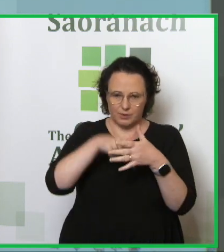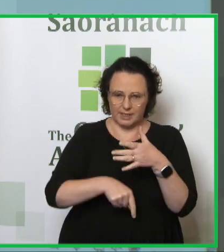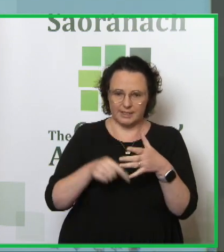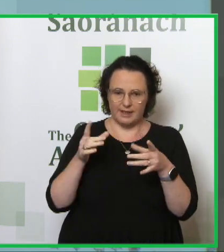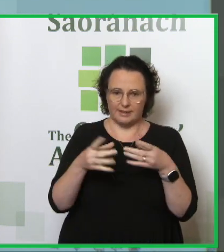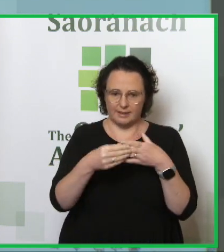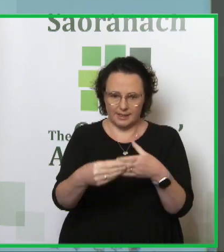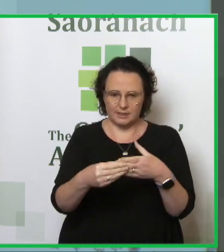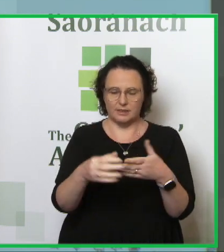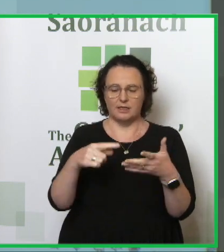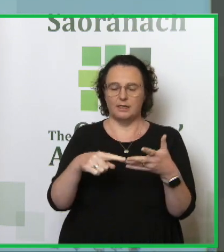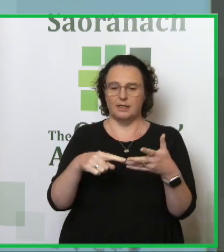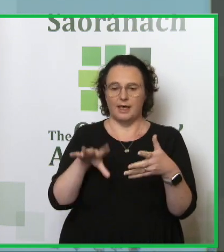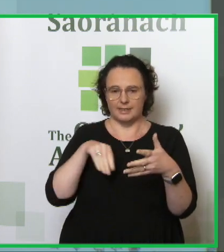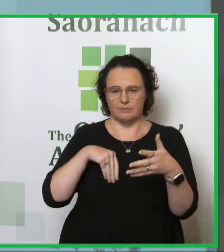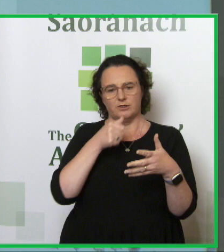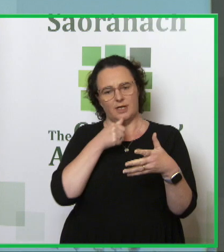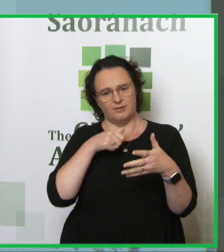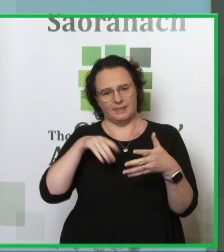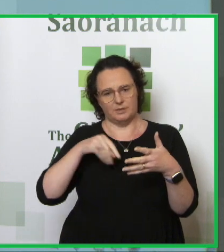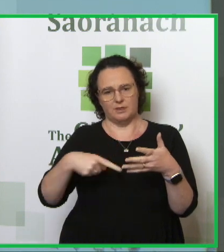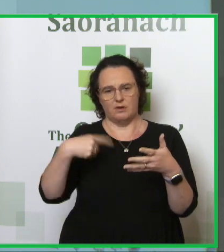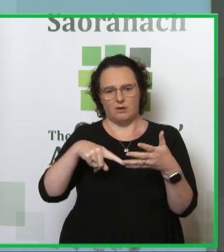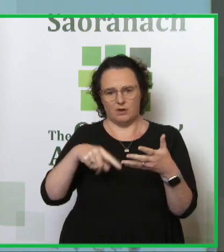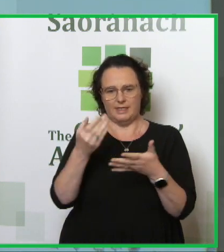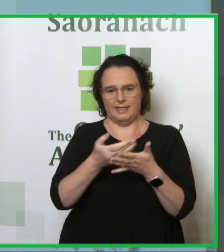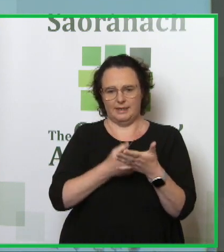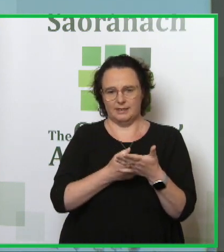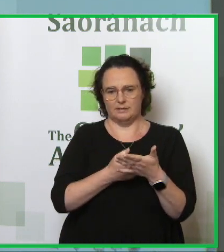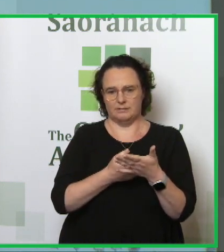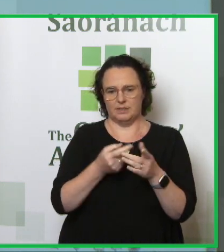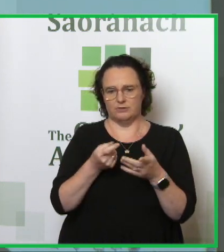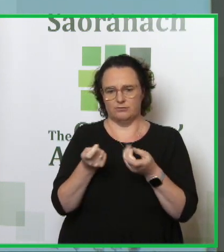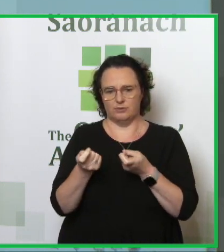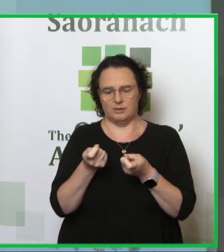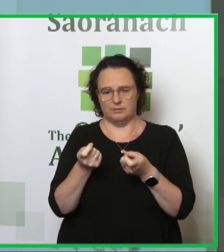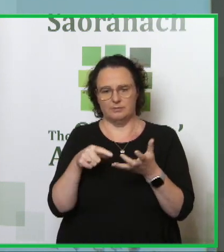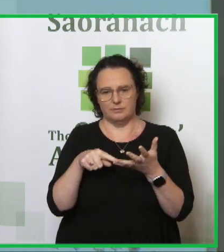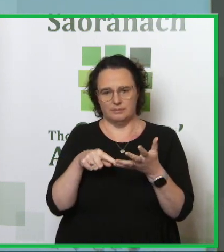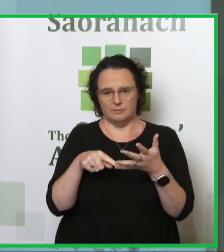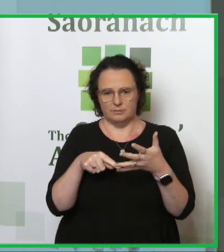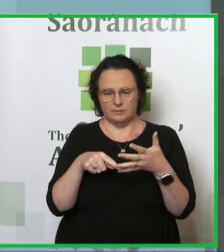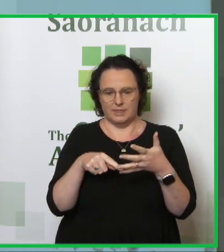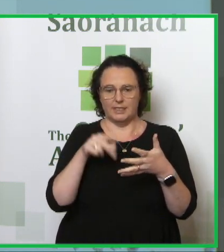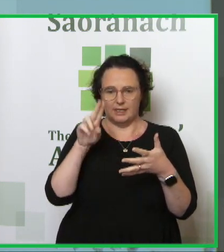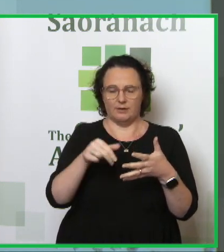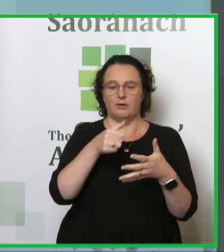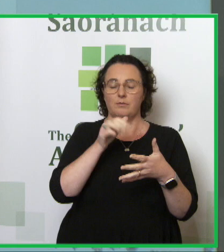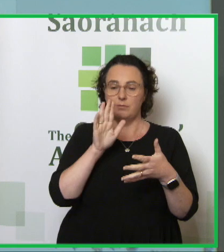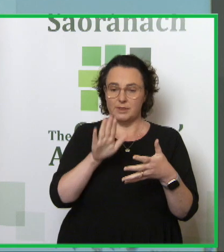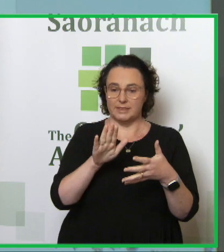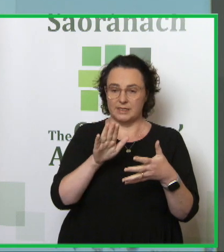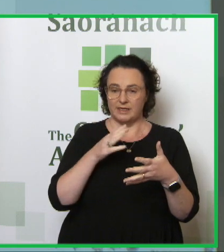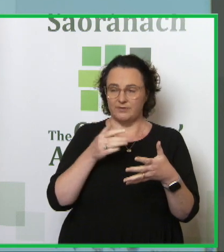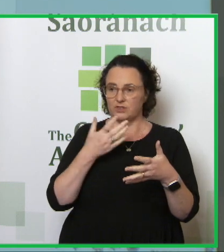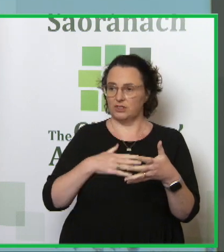or legalization regulation. You put in 1 to 5 of your first preference, second and third. You don't have to go all the way down to 5. If there's